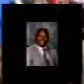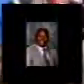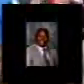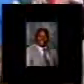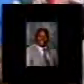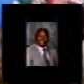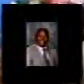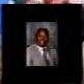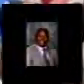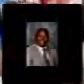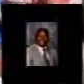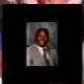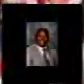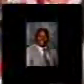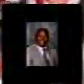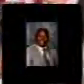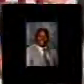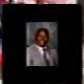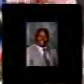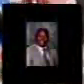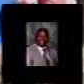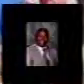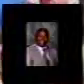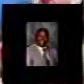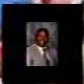Praises today, Alpha,